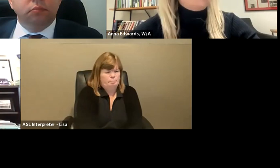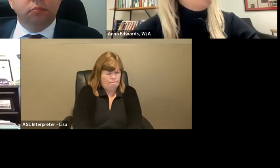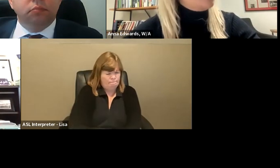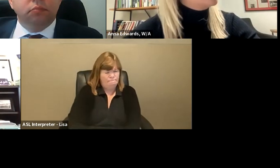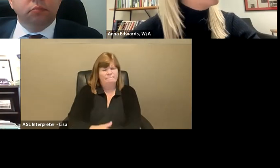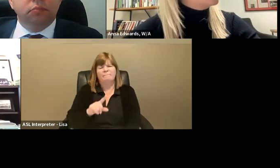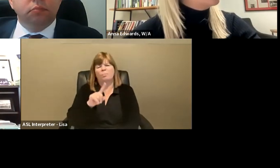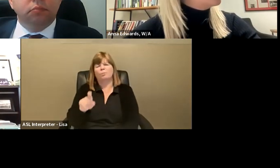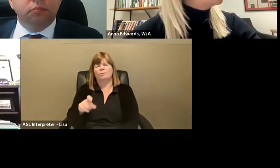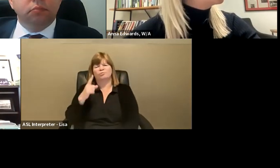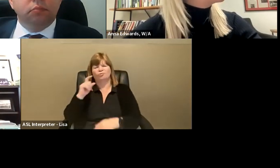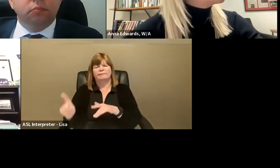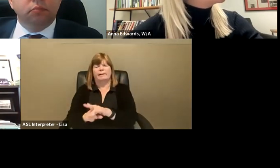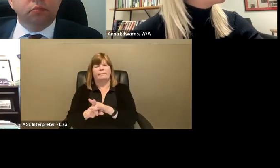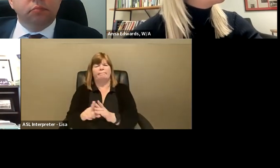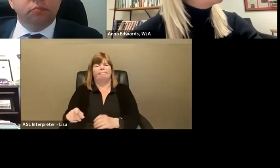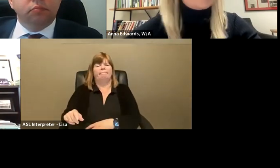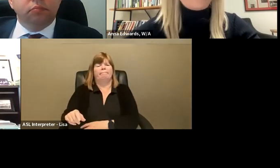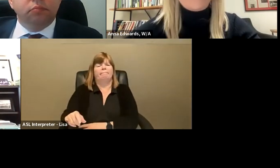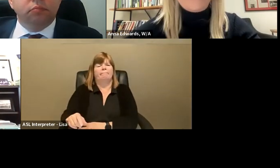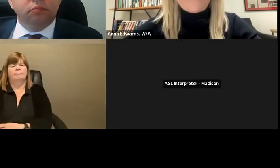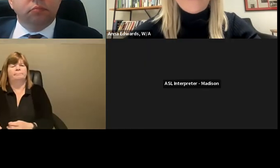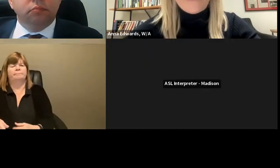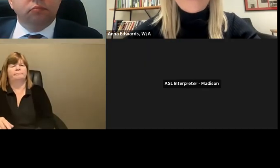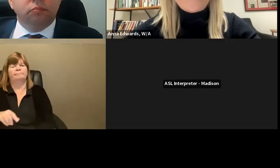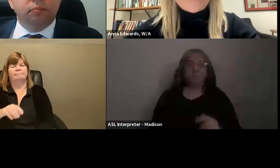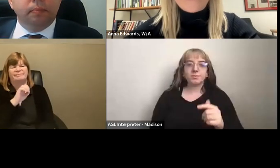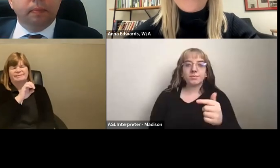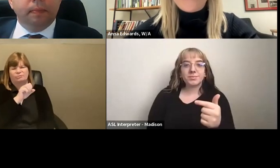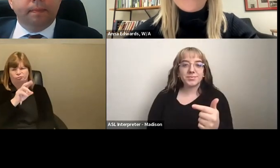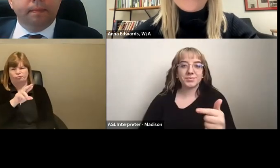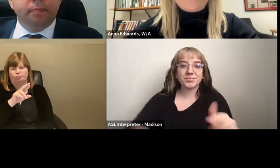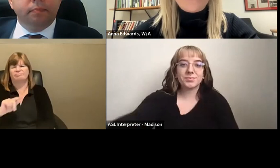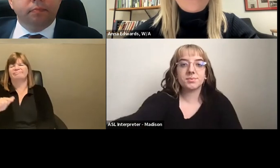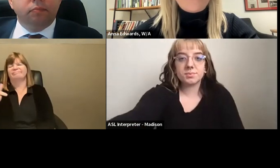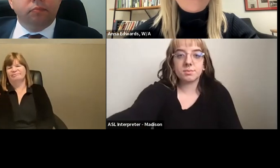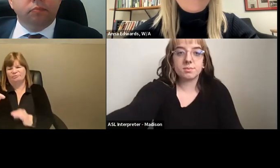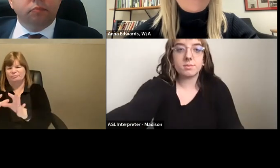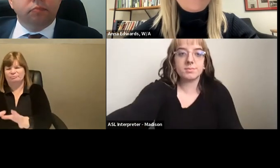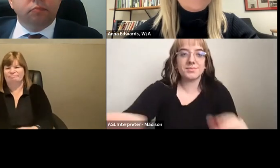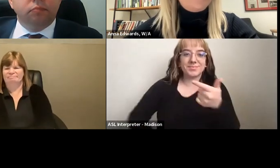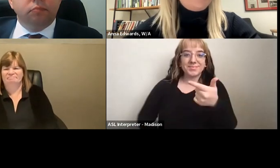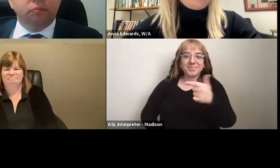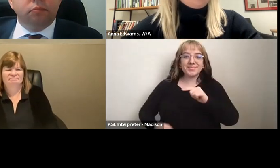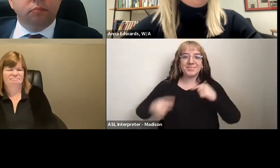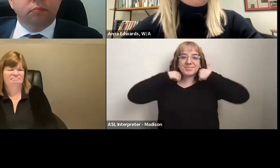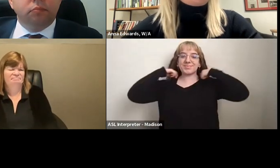question just coming back to the initial topic of ESSER, and curious as we, think